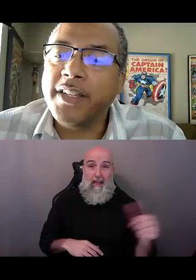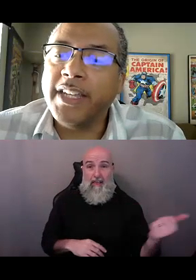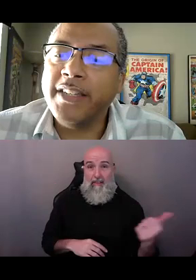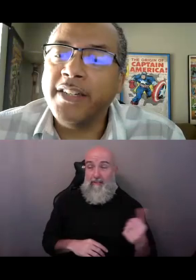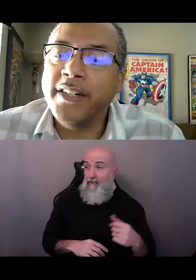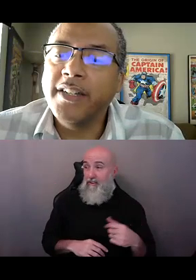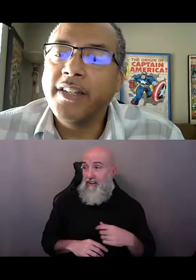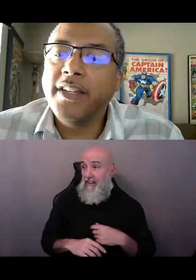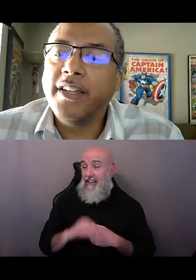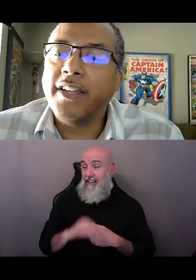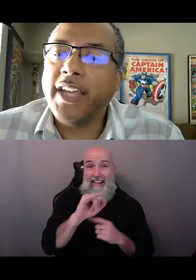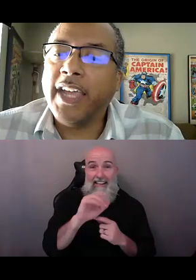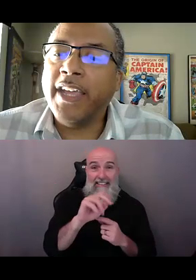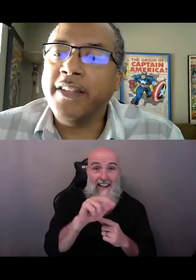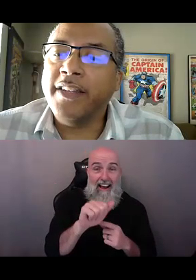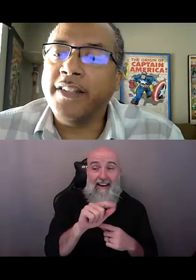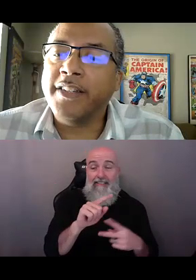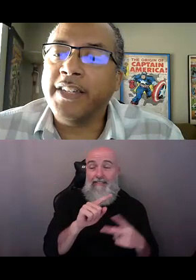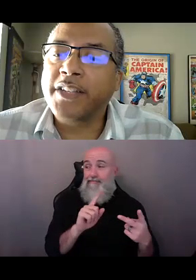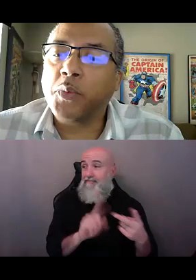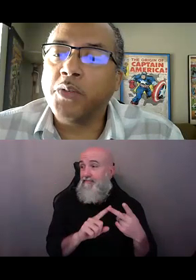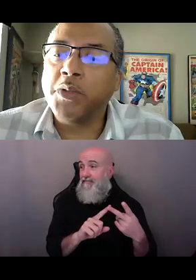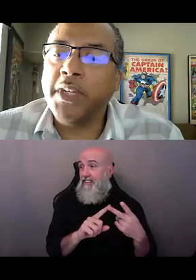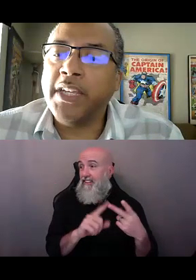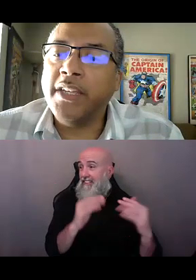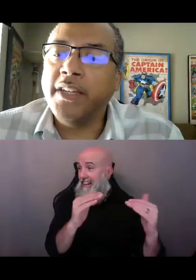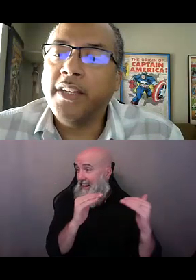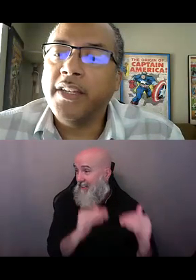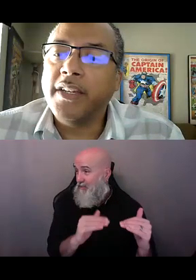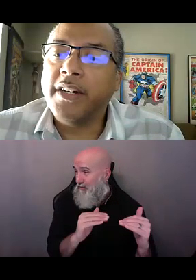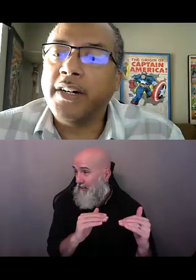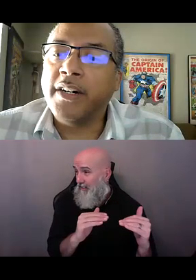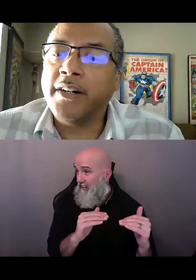outpacing India. And then the next one would be